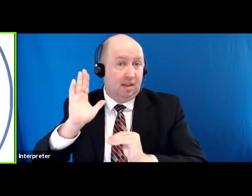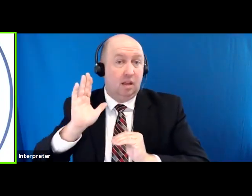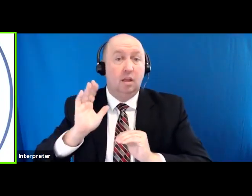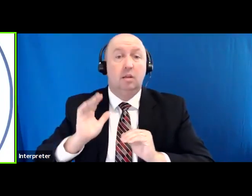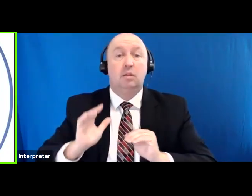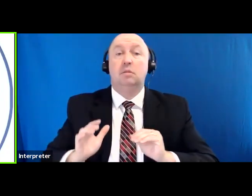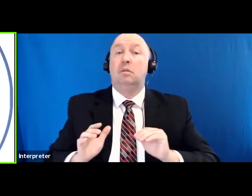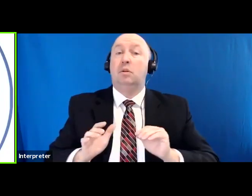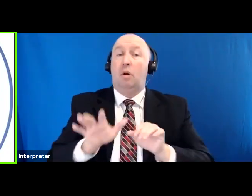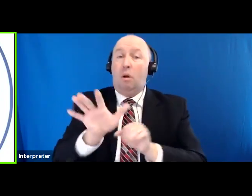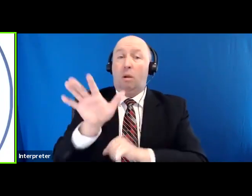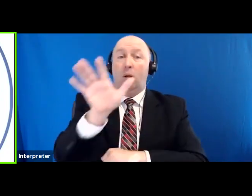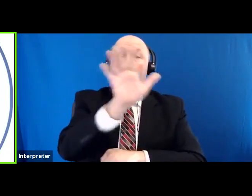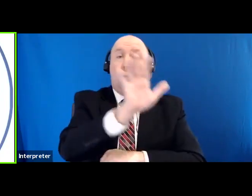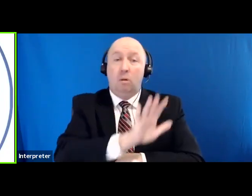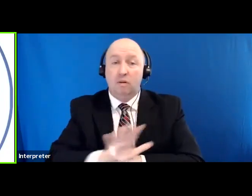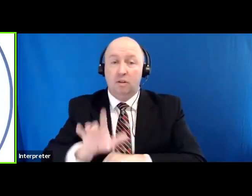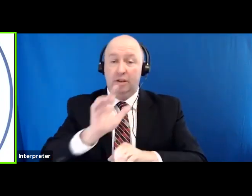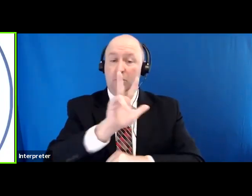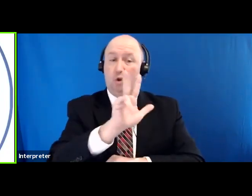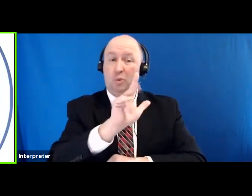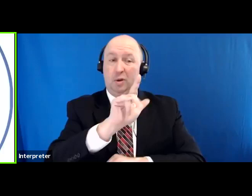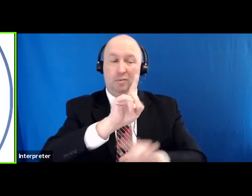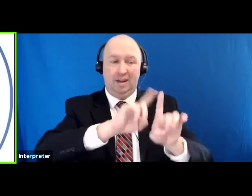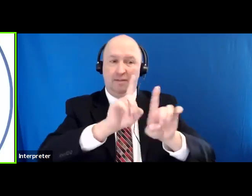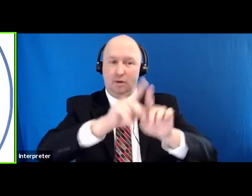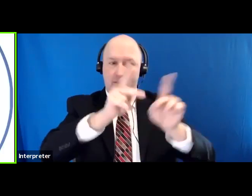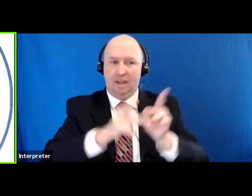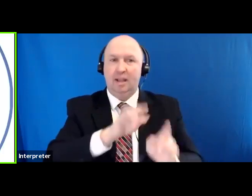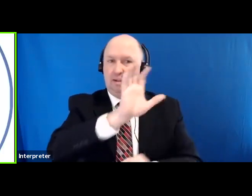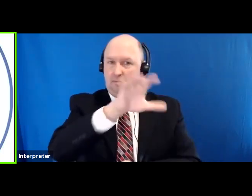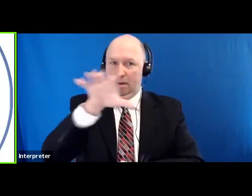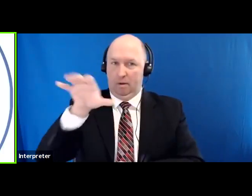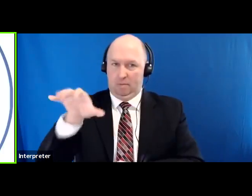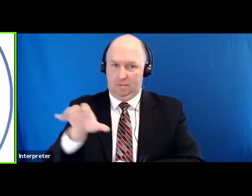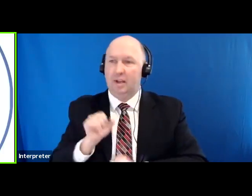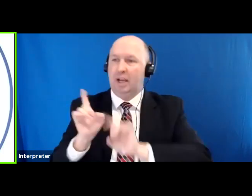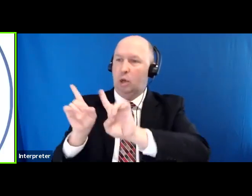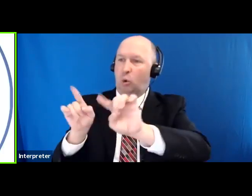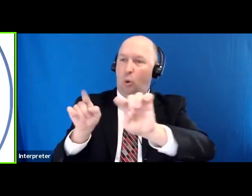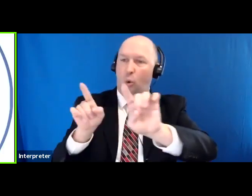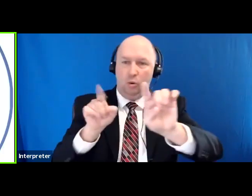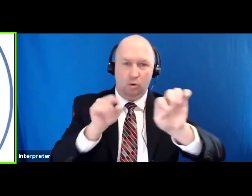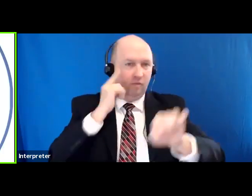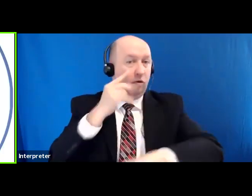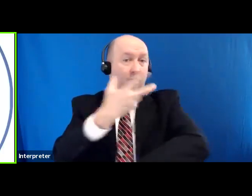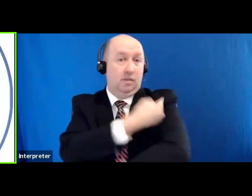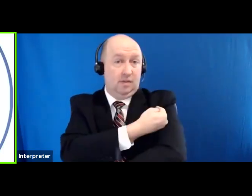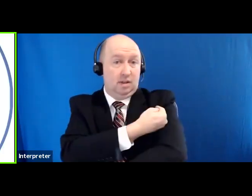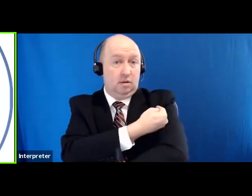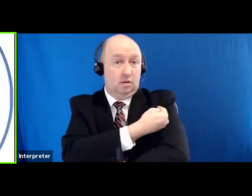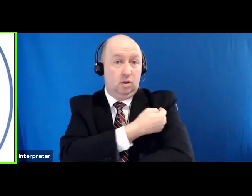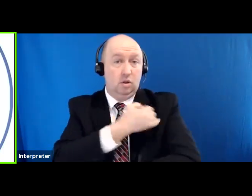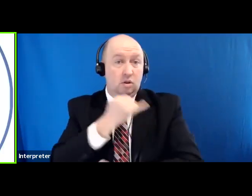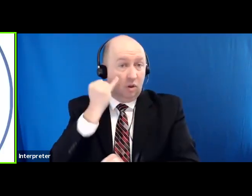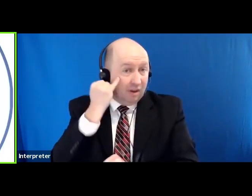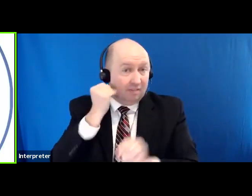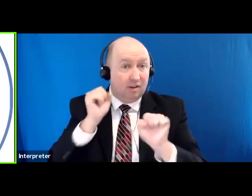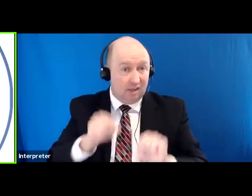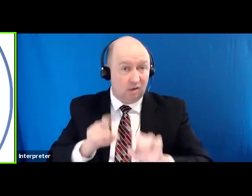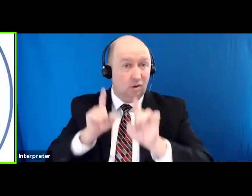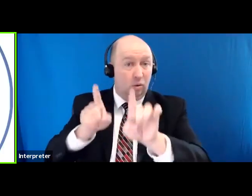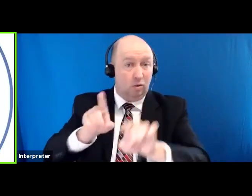different locations where you could go ahead and get vaccinated. So again, if you're able to go ahead and get on that